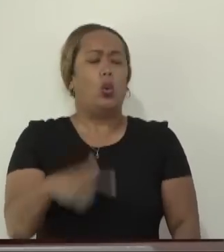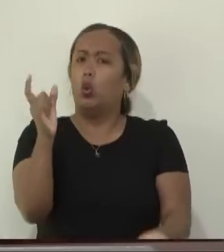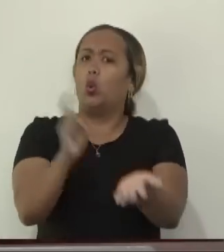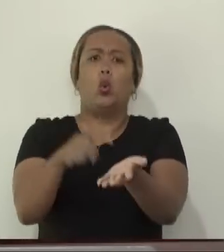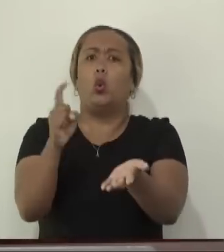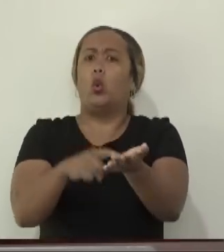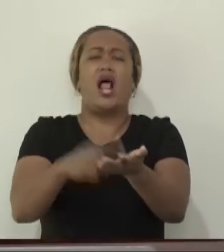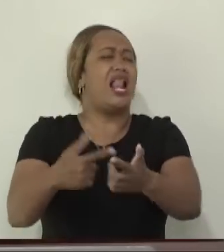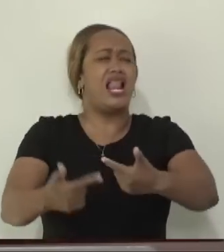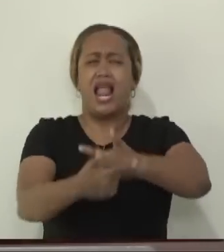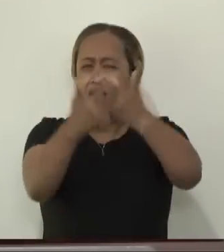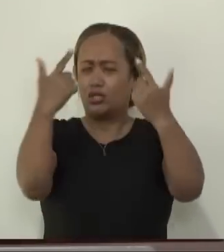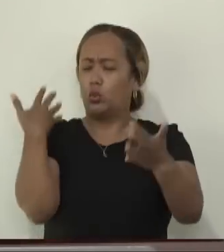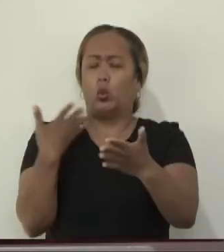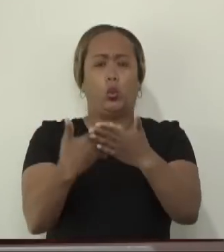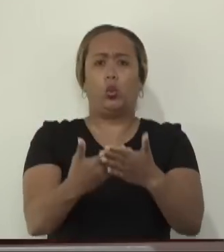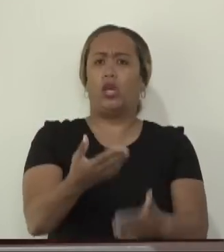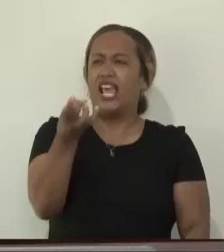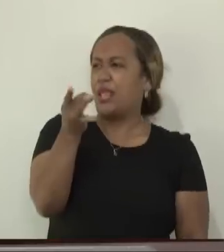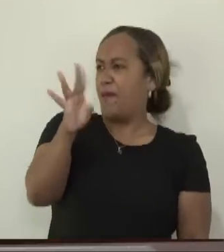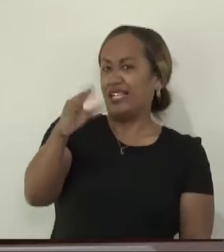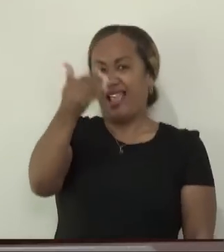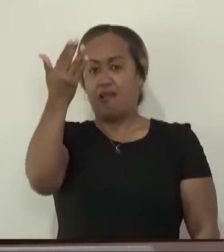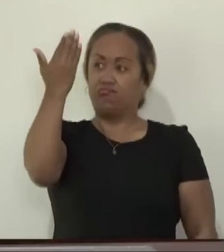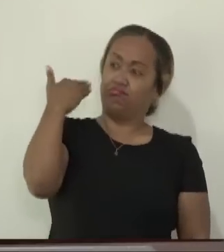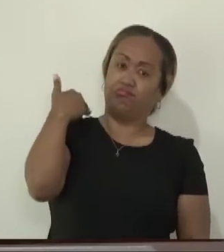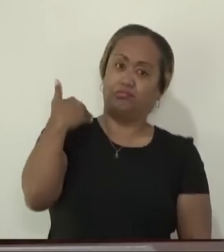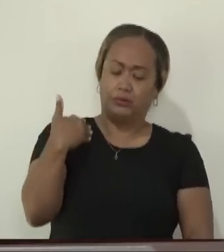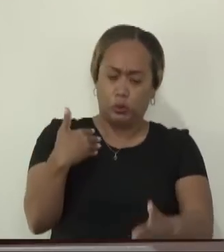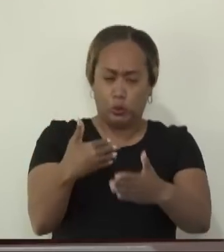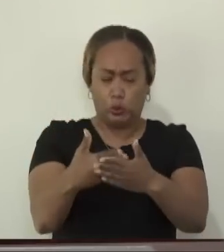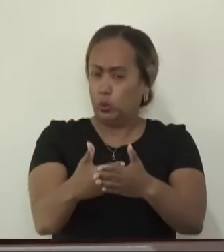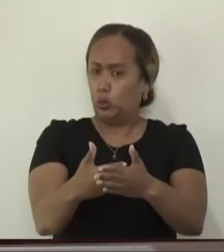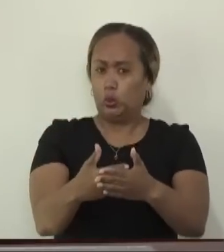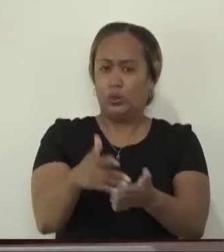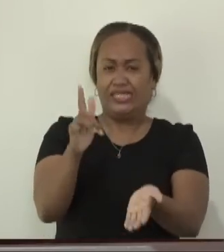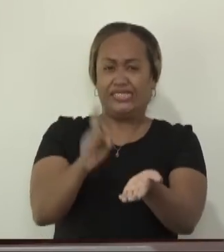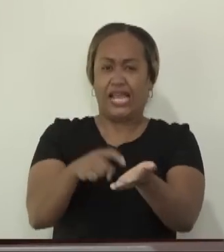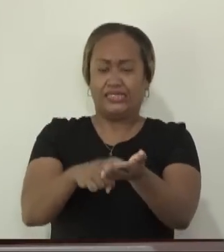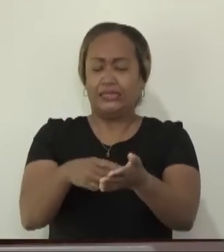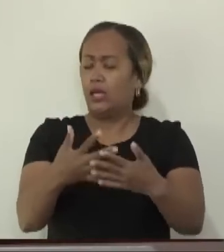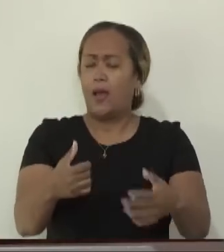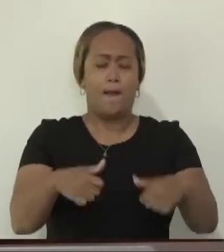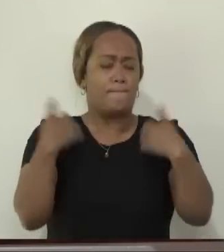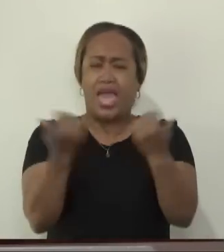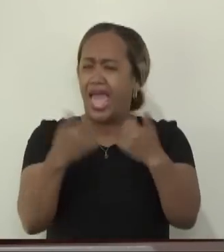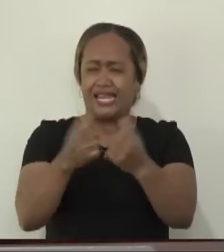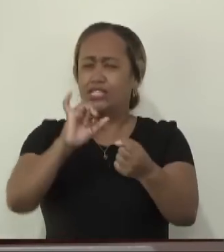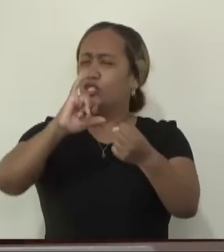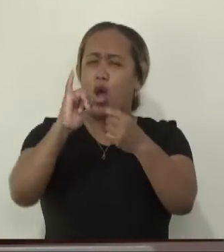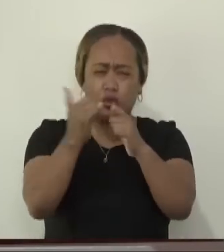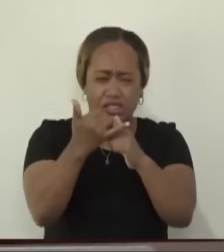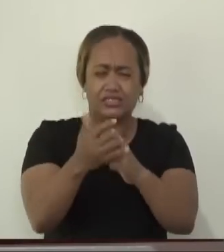had since independence. We must address a host of serious social